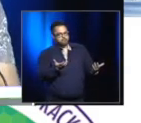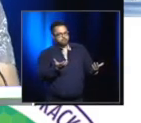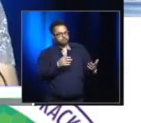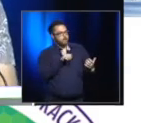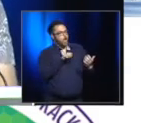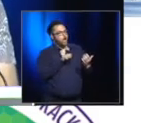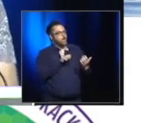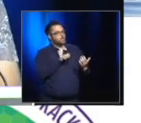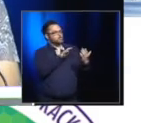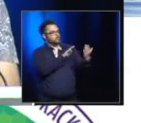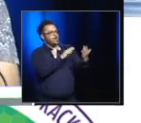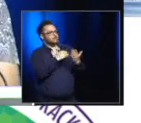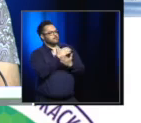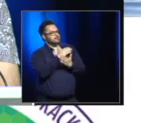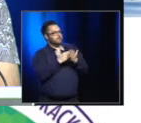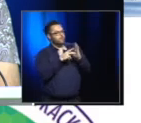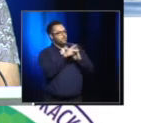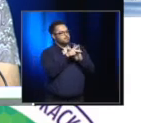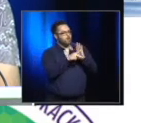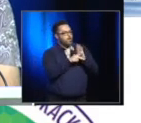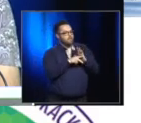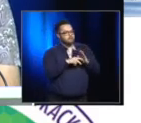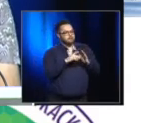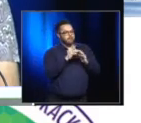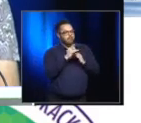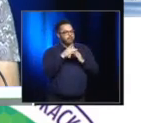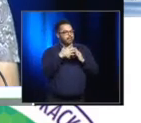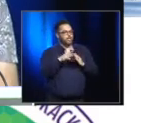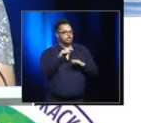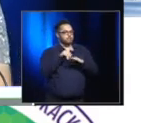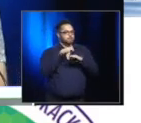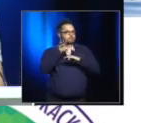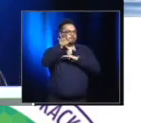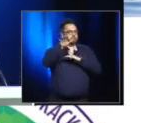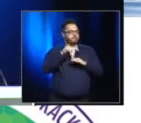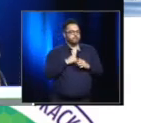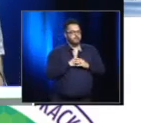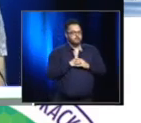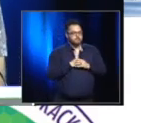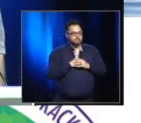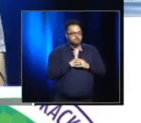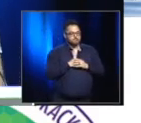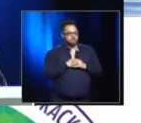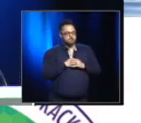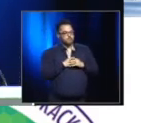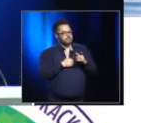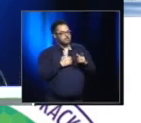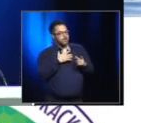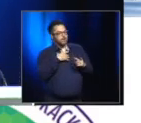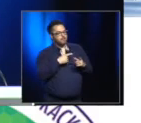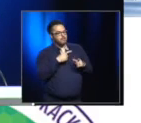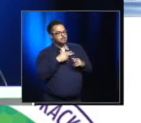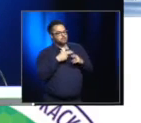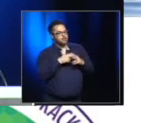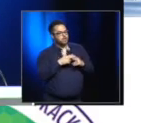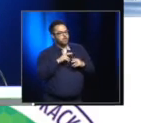addressing some of these policy leverages that I talked about, policy levers. And this is a program that I led called the Retrospective Analysis of Antarctic Tracking